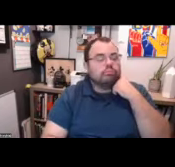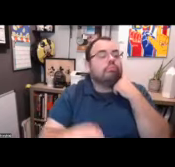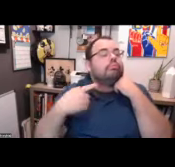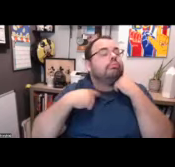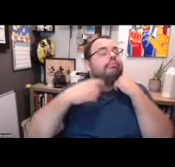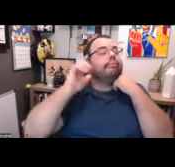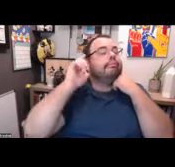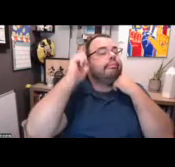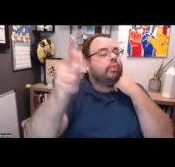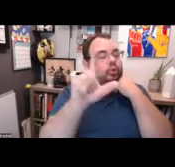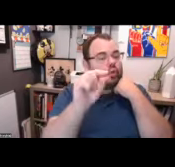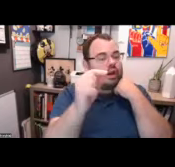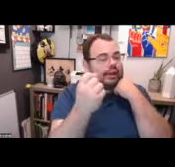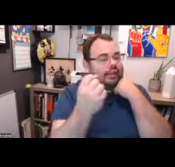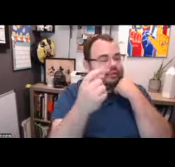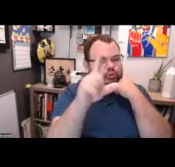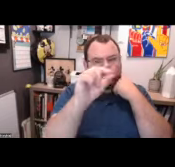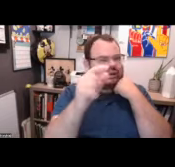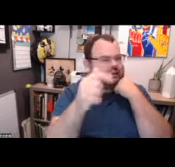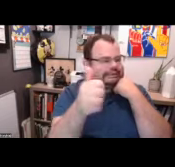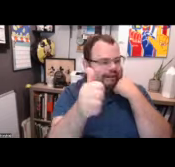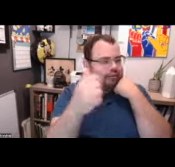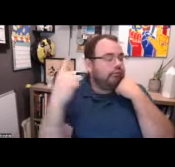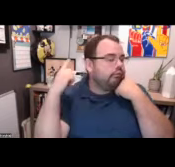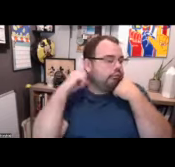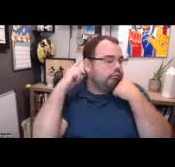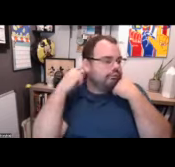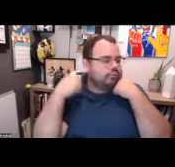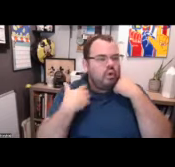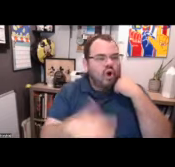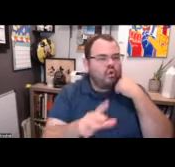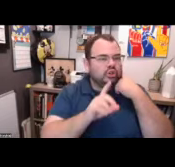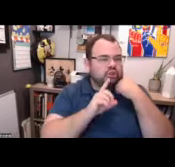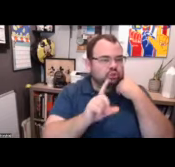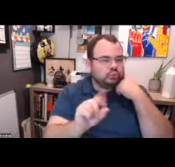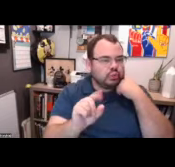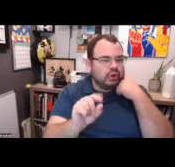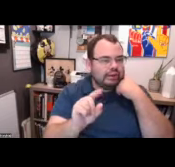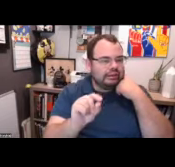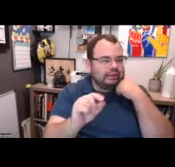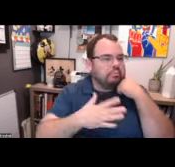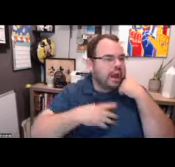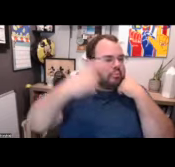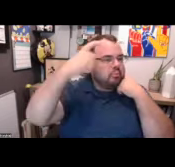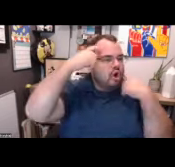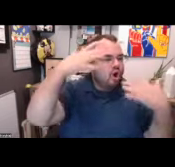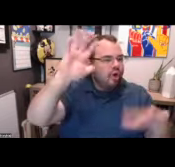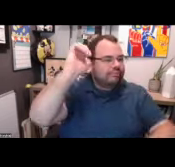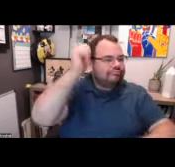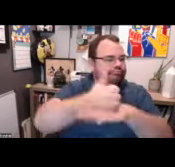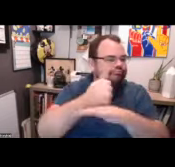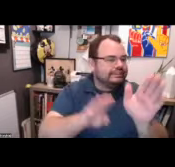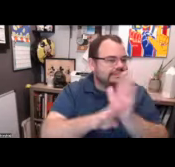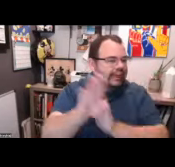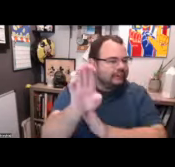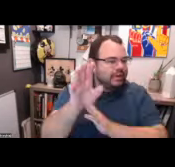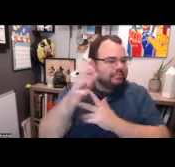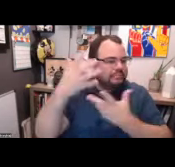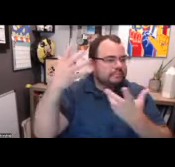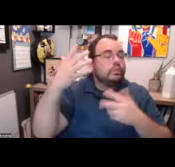get a strong connection. Later on in 2010, I went to get the right ear. I was already 20 years old. My brain had